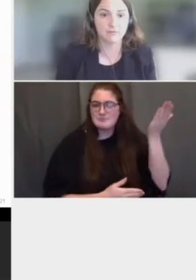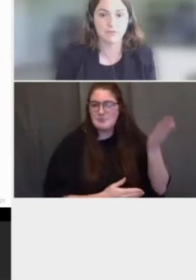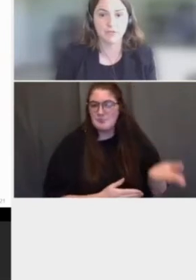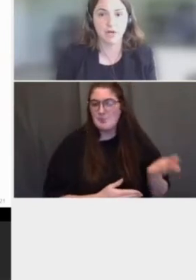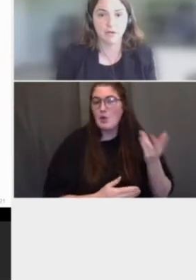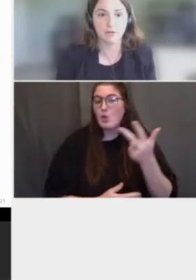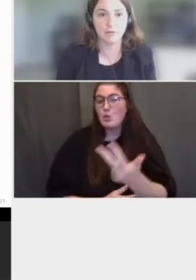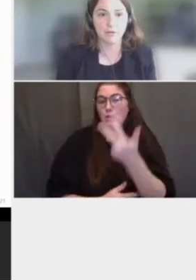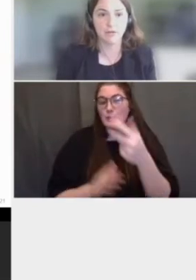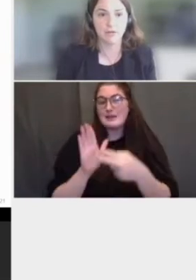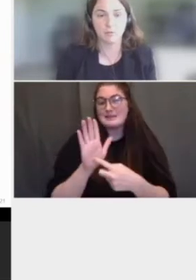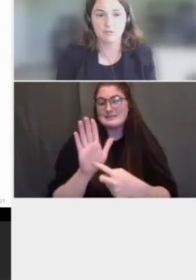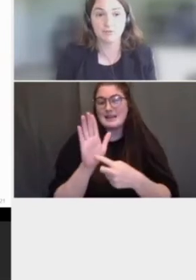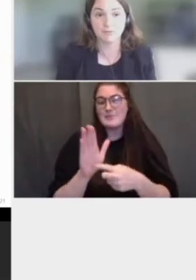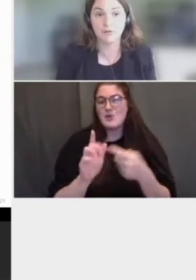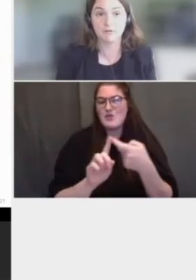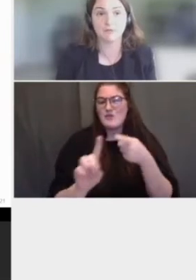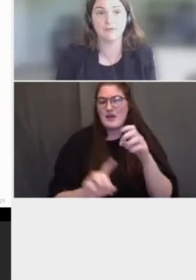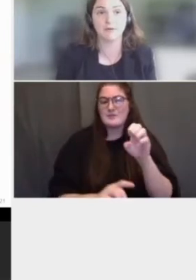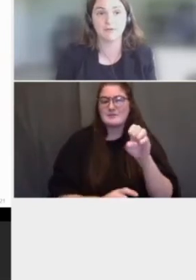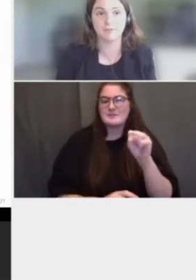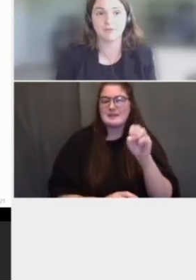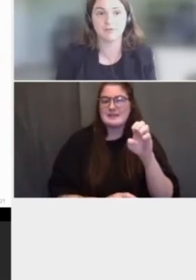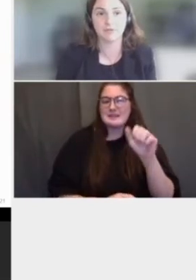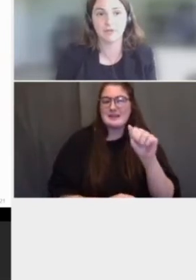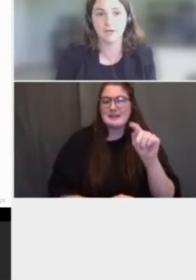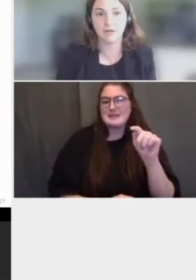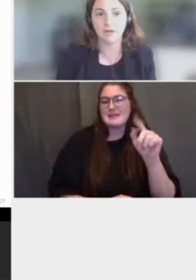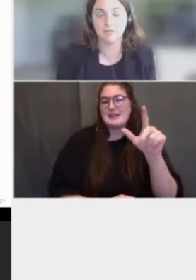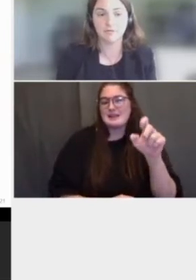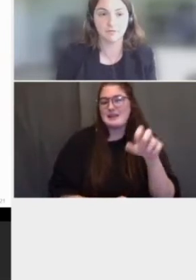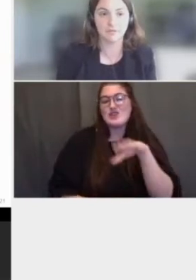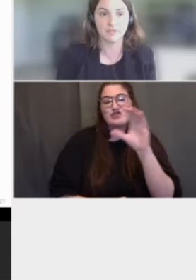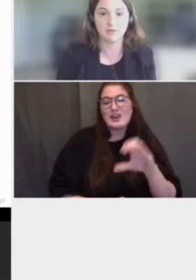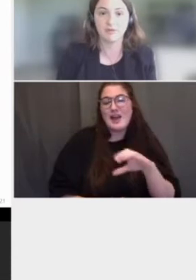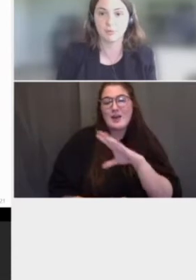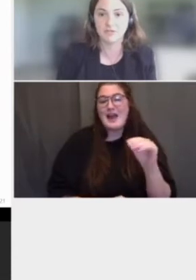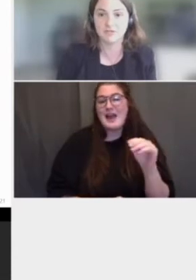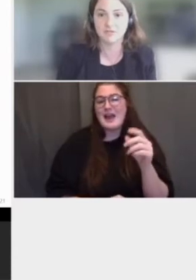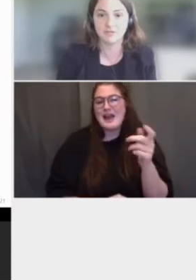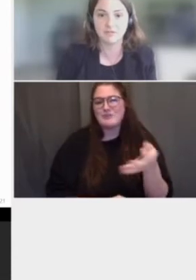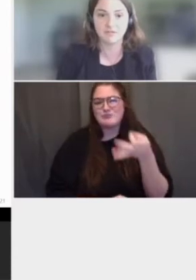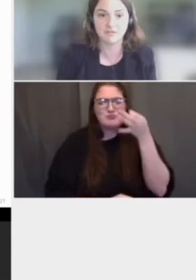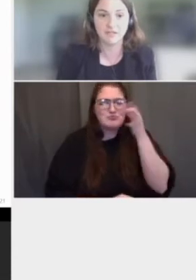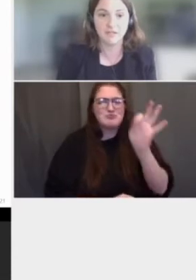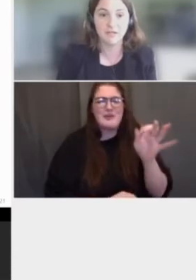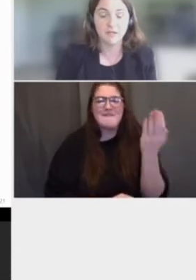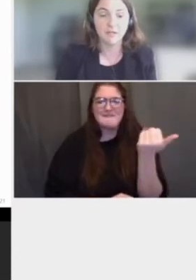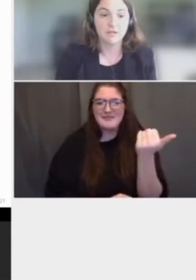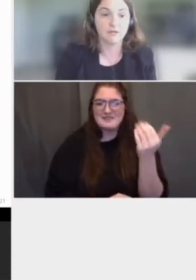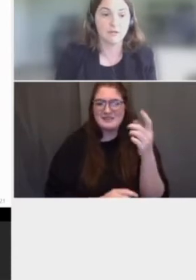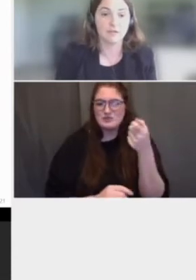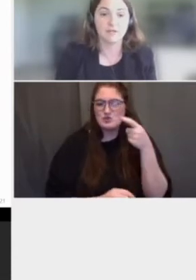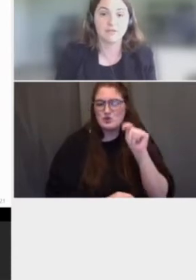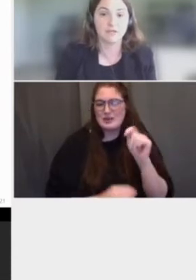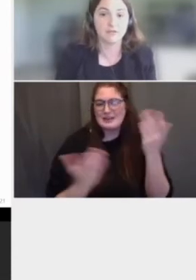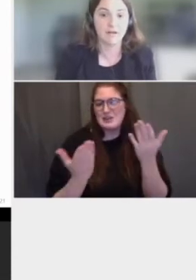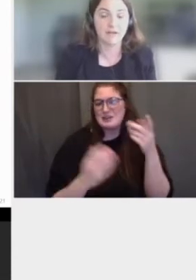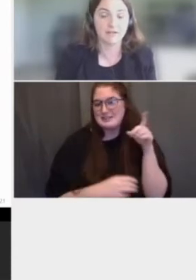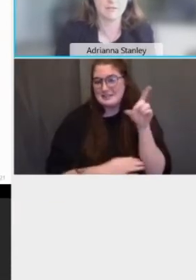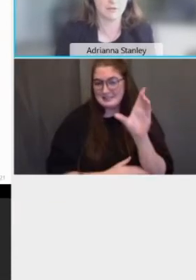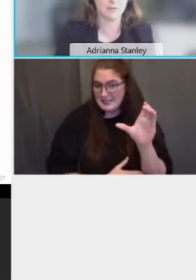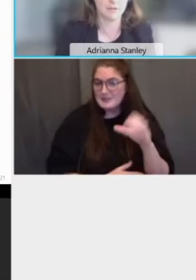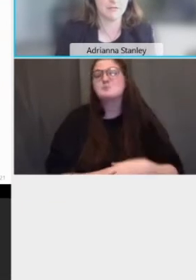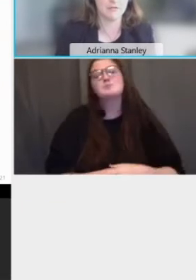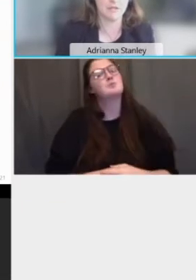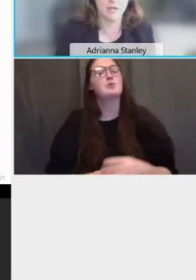Seattle, one's from Chicago, and then one's from literally right up the street on 15th in Washington, D.C. So a cycle